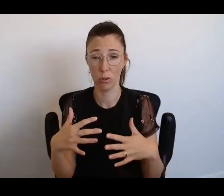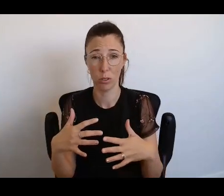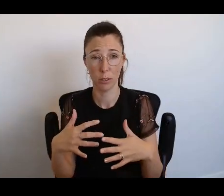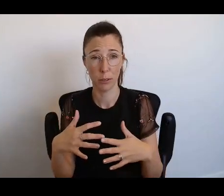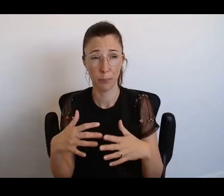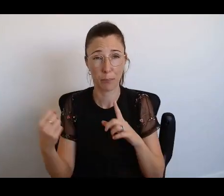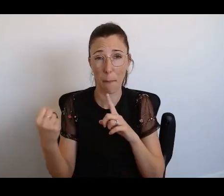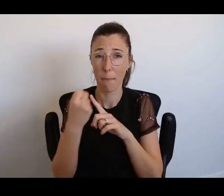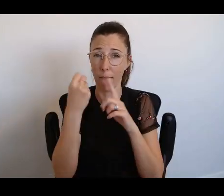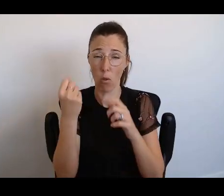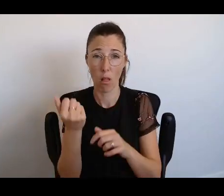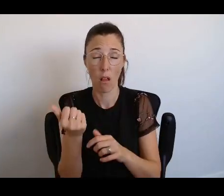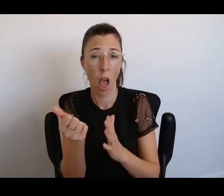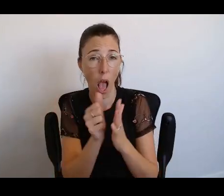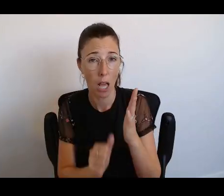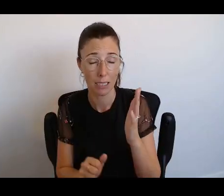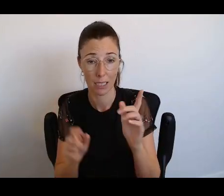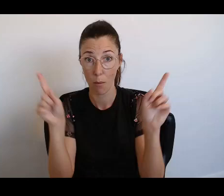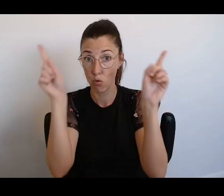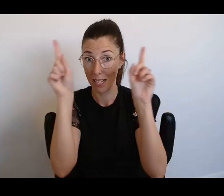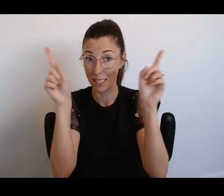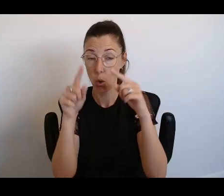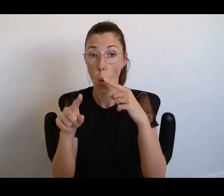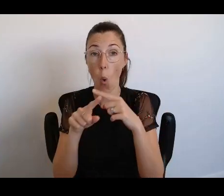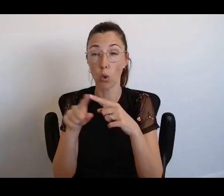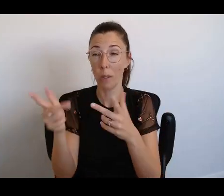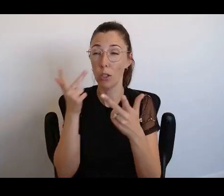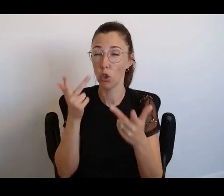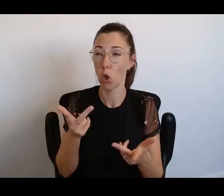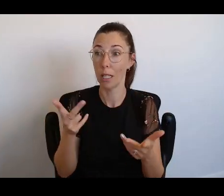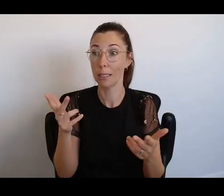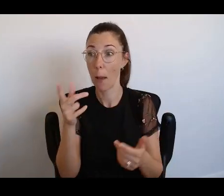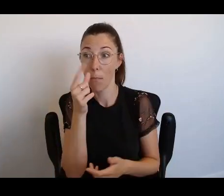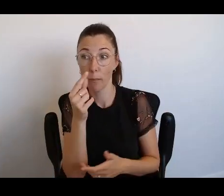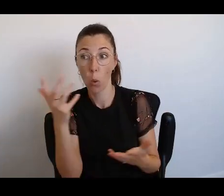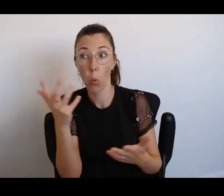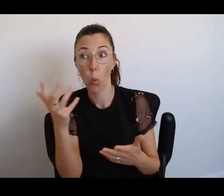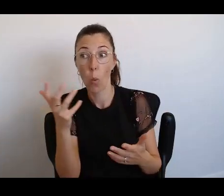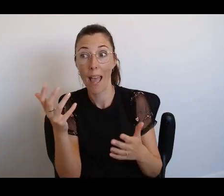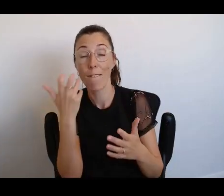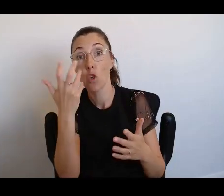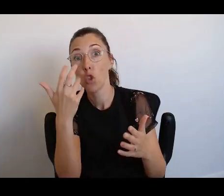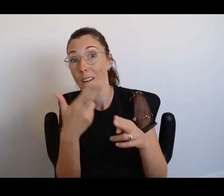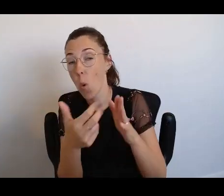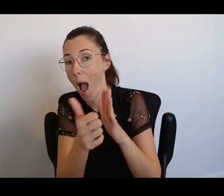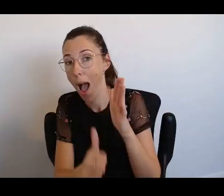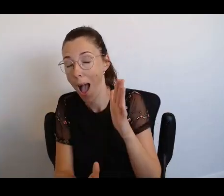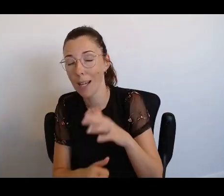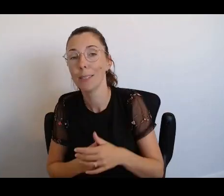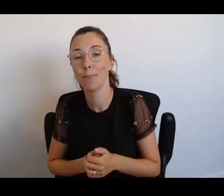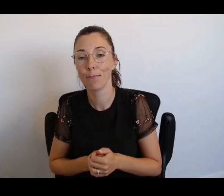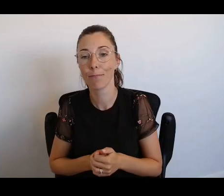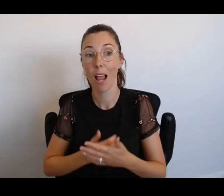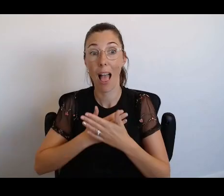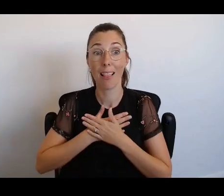also points to where art might head in the future. And what I love about it, it's totally